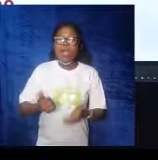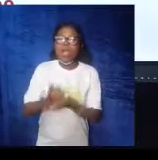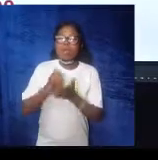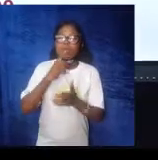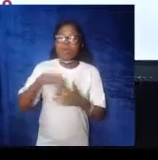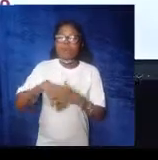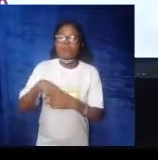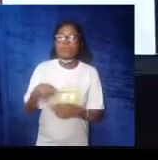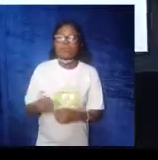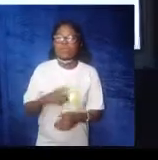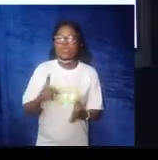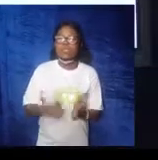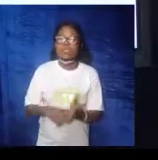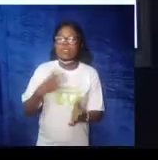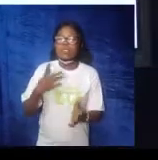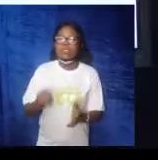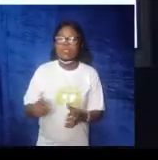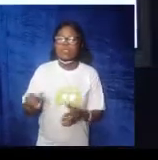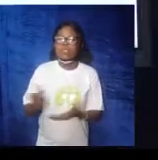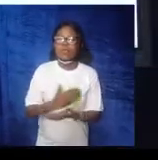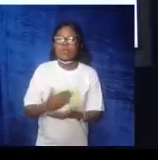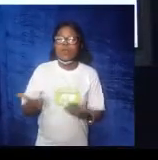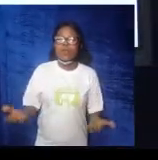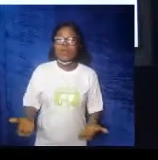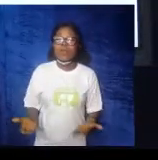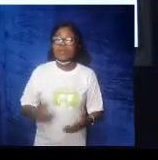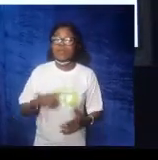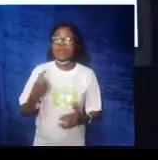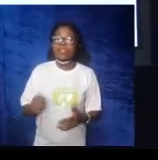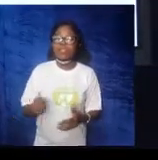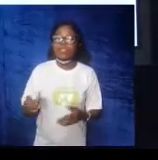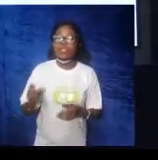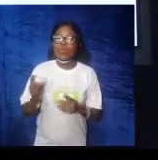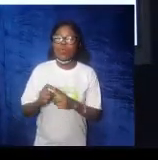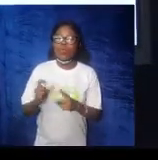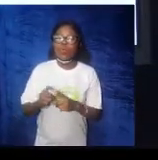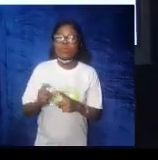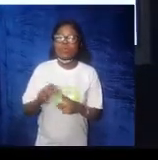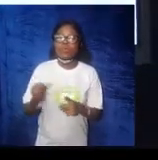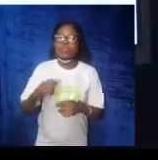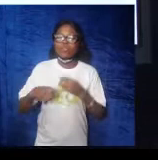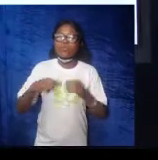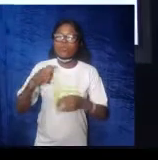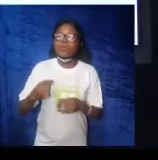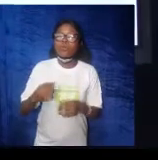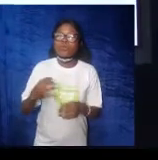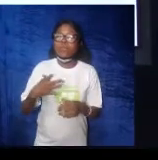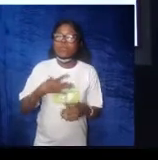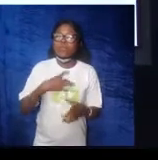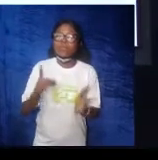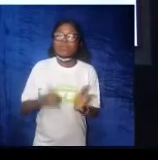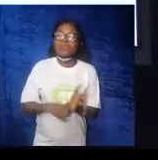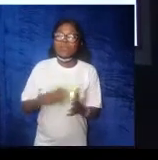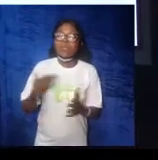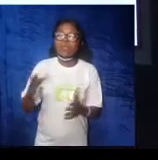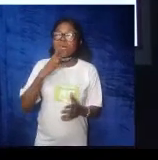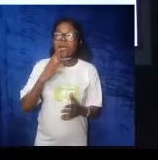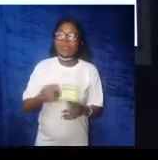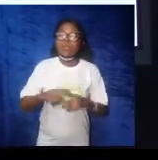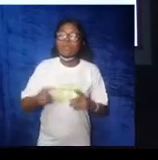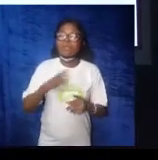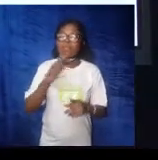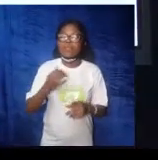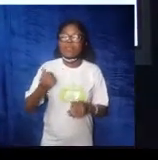get them confused. This is the song right here. The wordings go thus: there are different types of angles, but don't